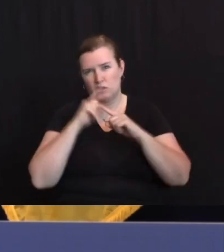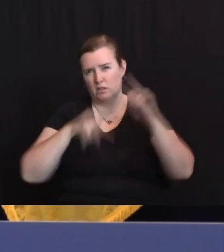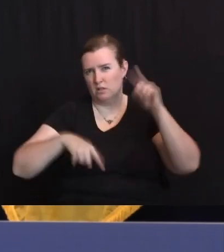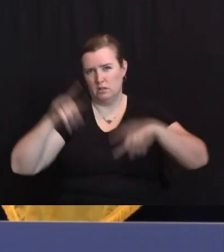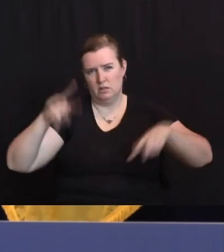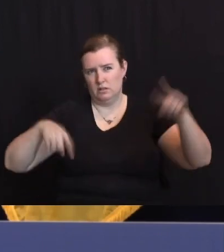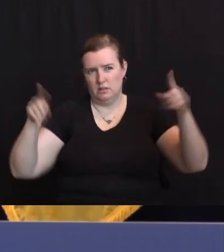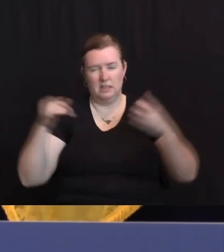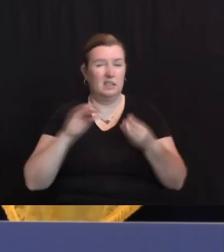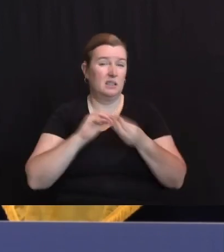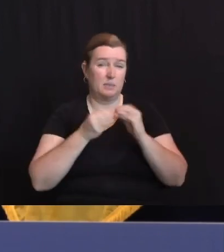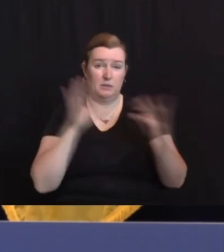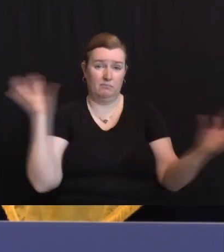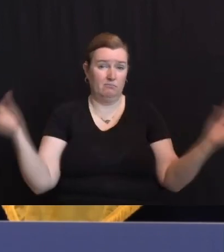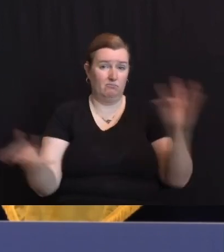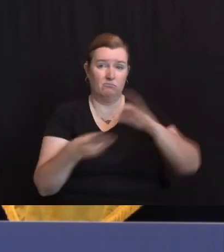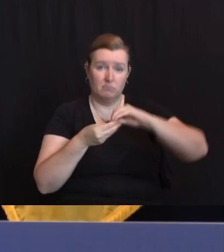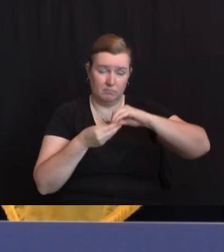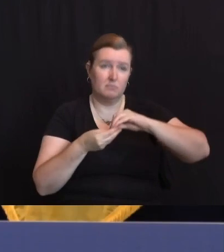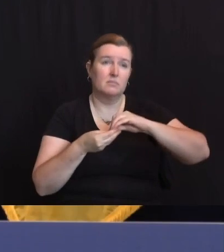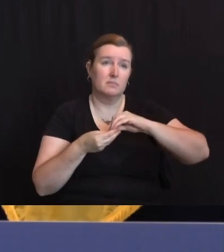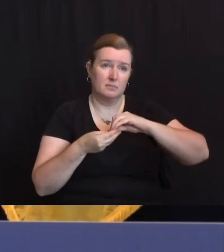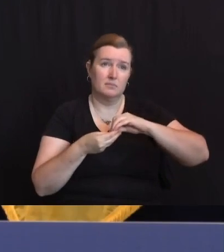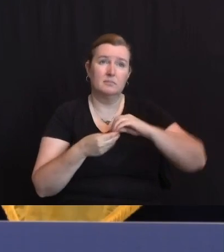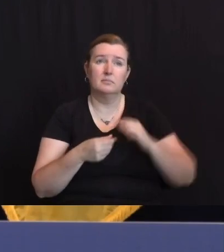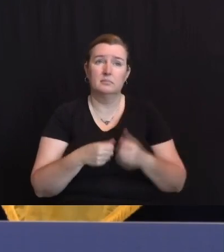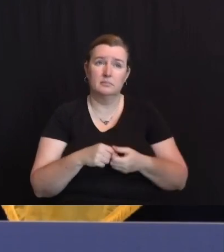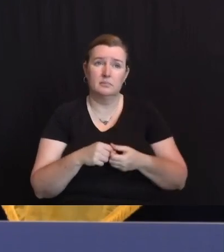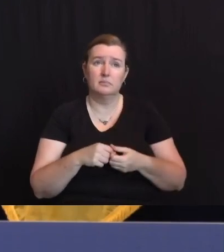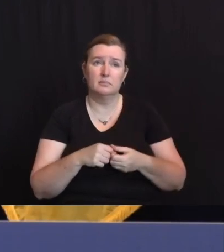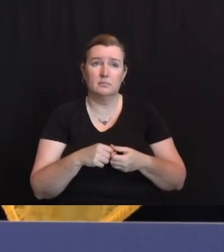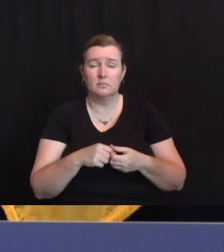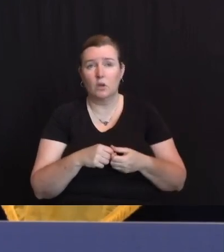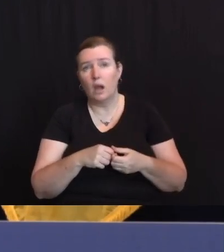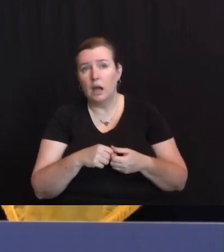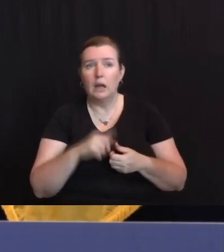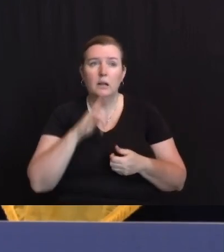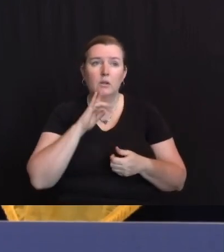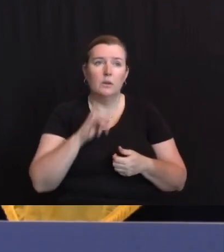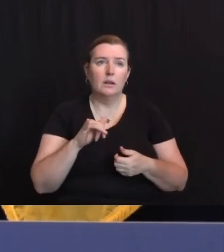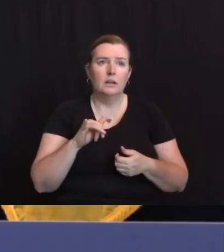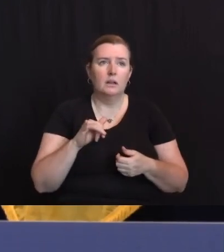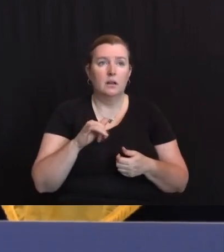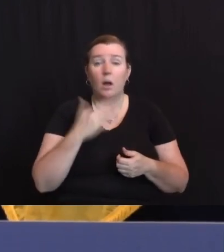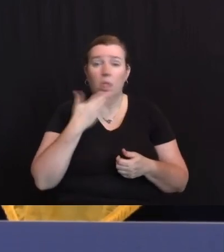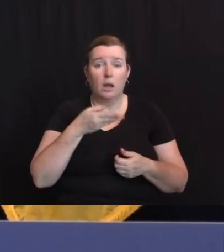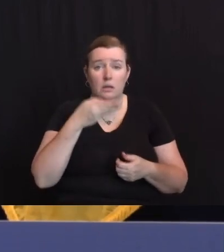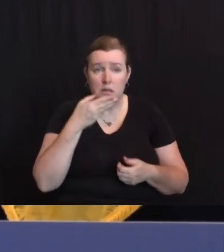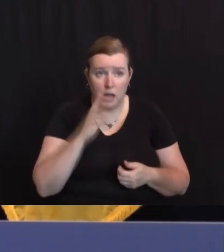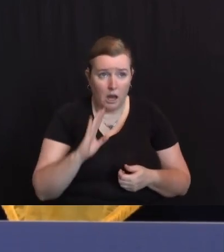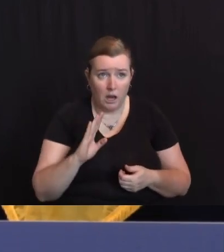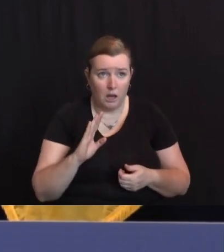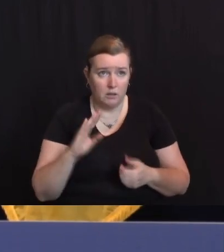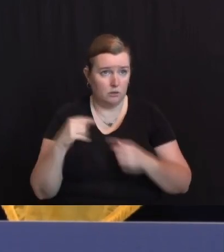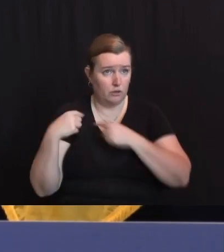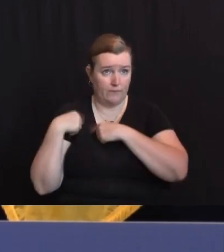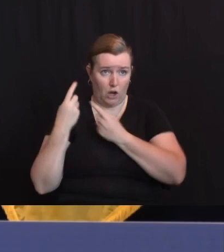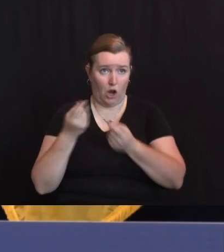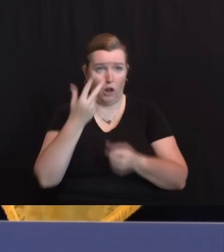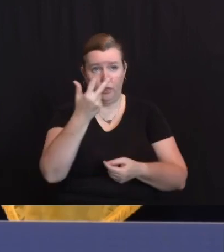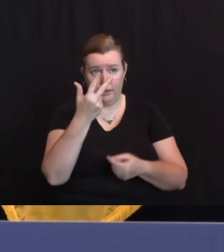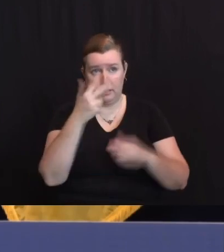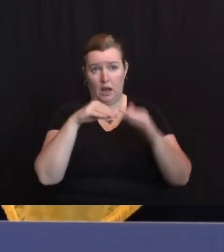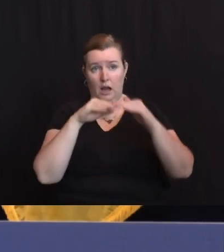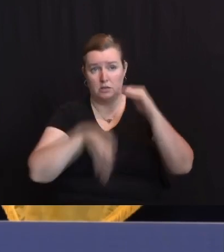not what we report today. We still have, thank God, only 3 people under the age of 18, notwithstanding